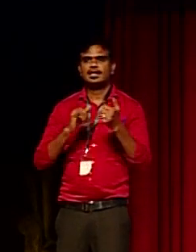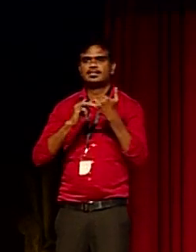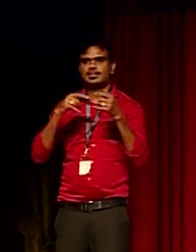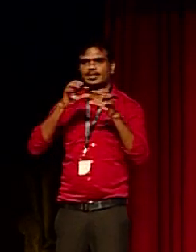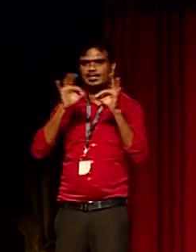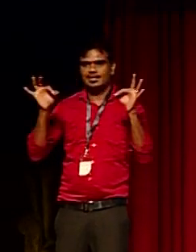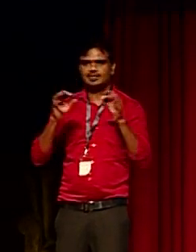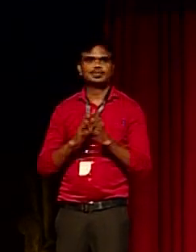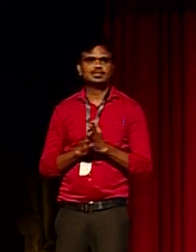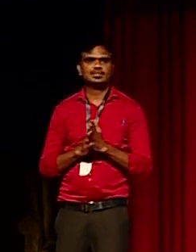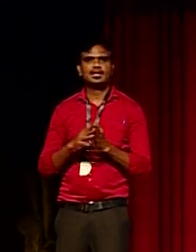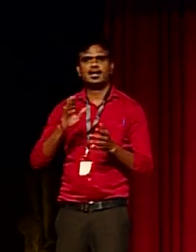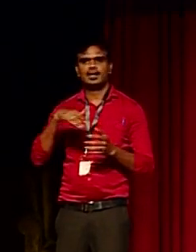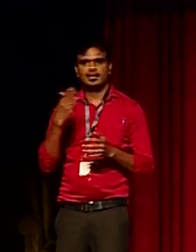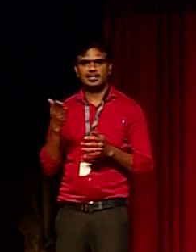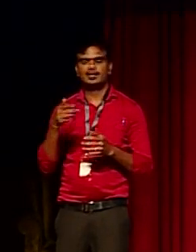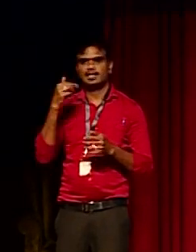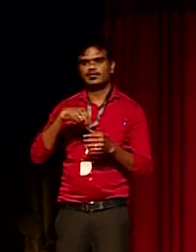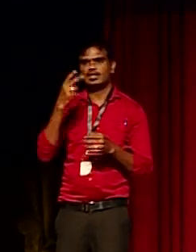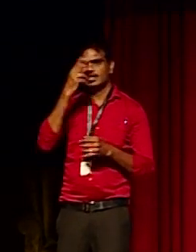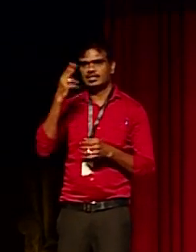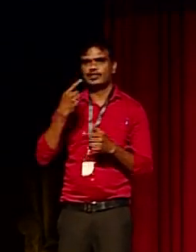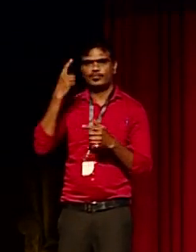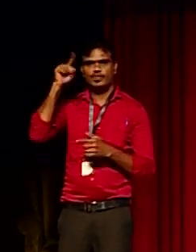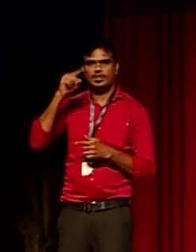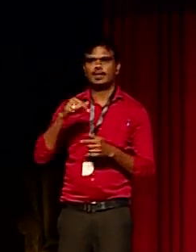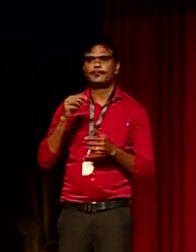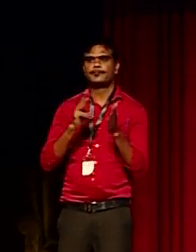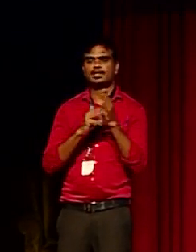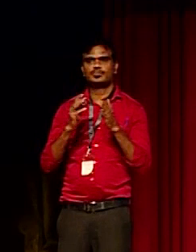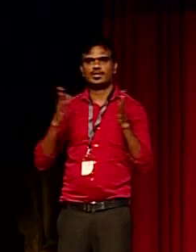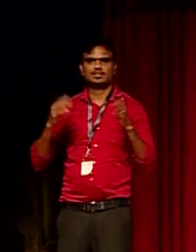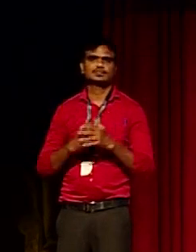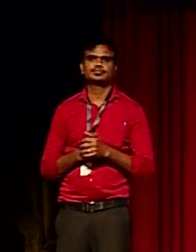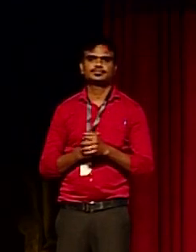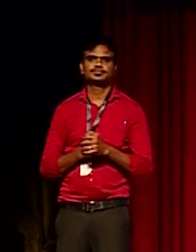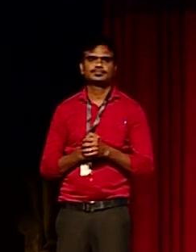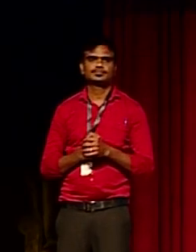streamlined cosmesis, and it was designed for mass production.